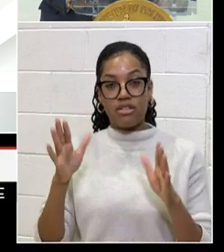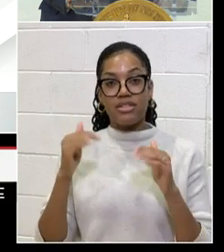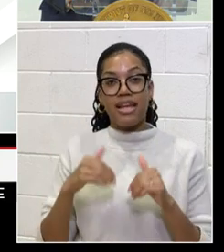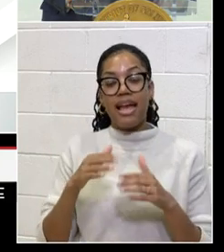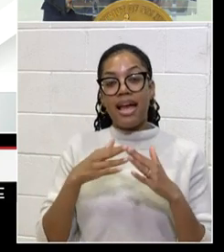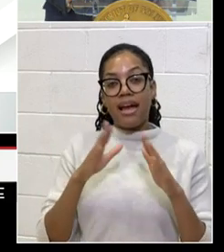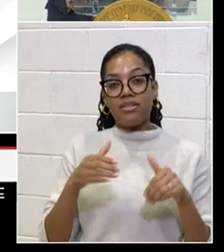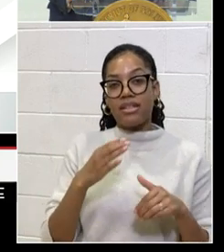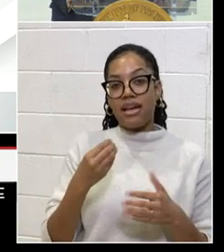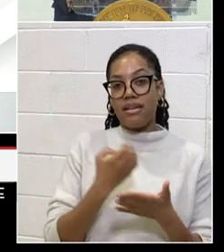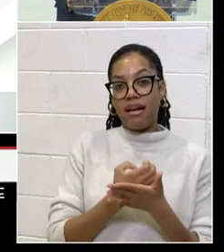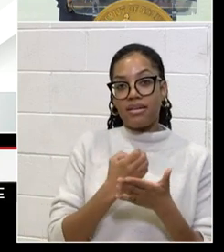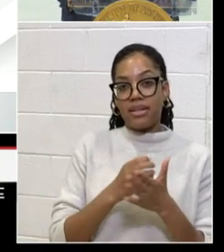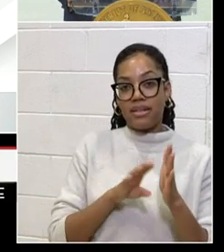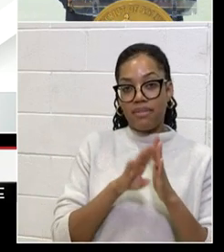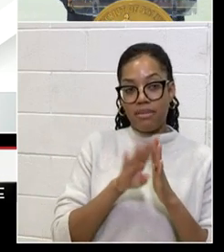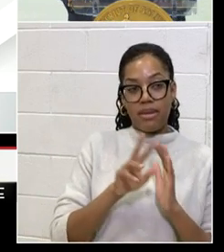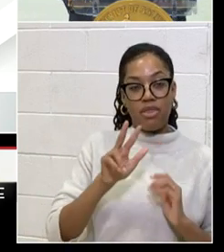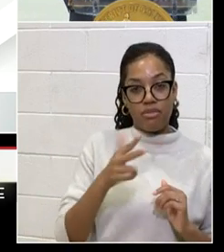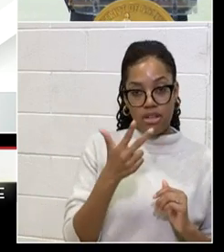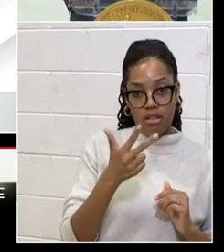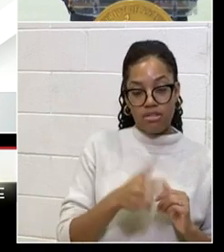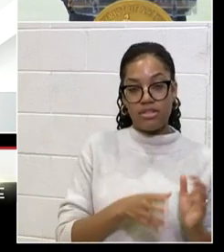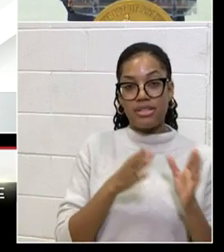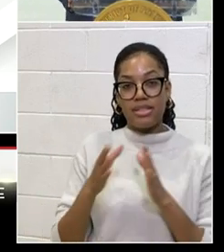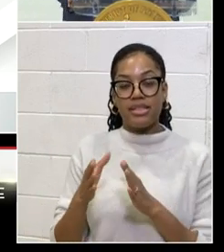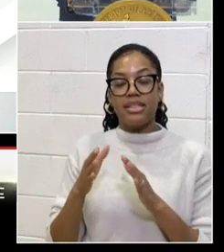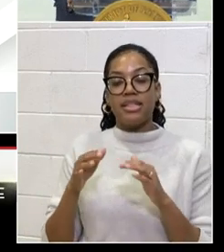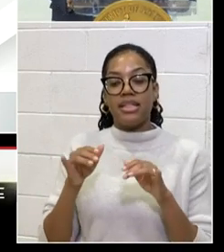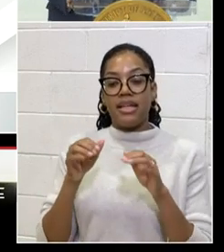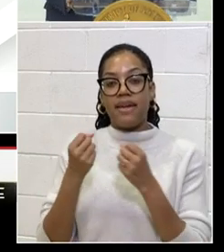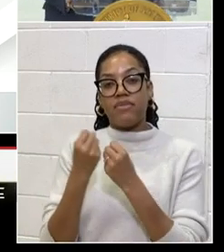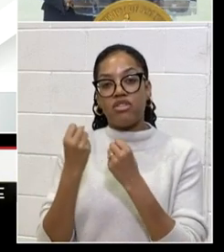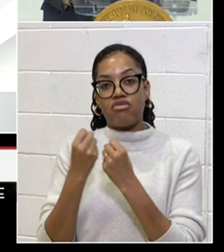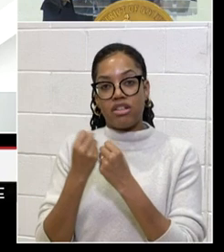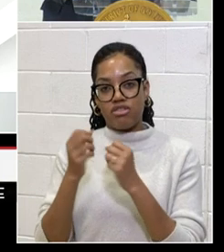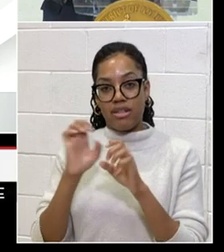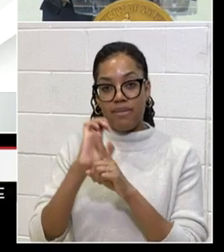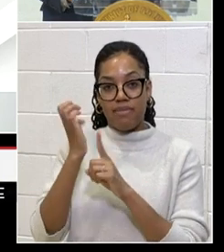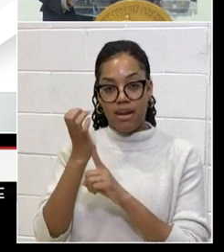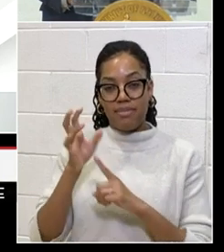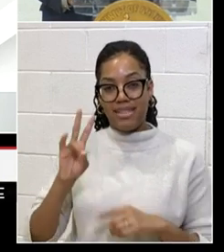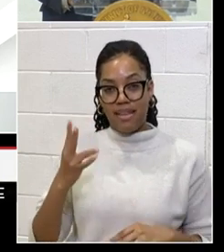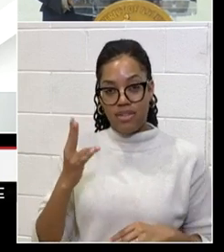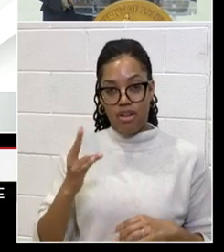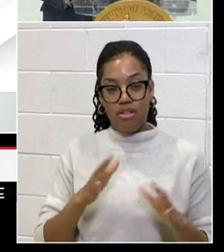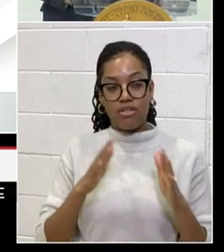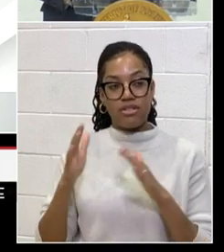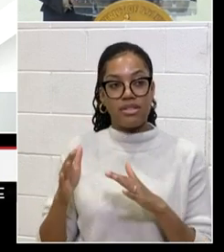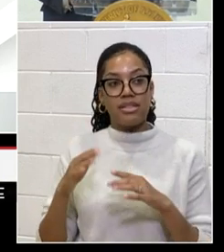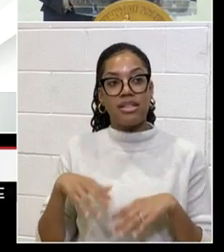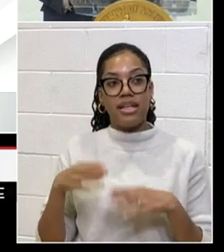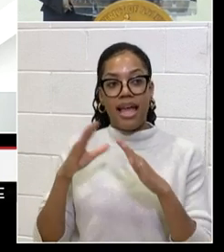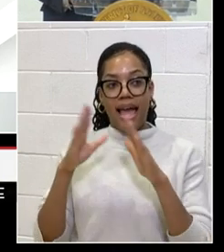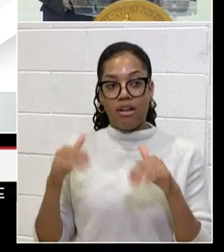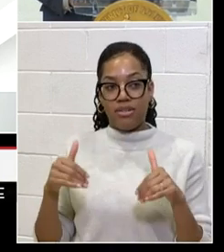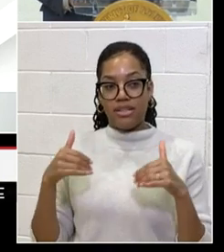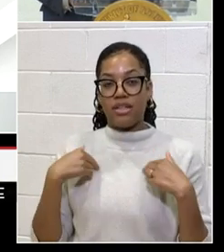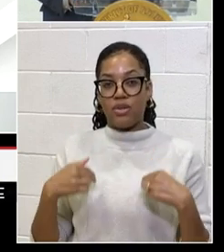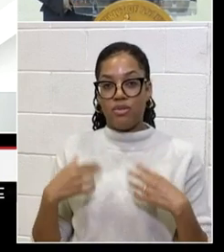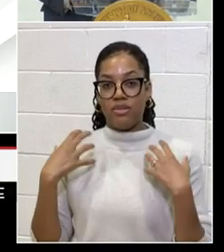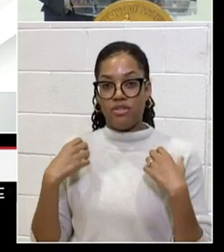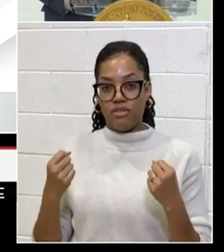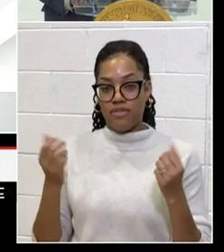$3. Infrastructure and environment, $7. Health and human services, $32. And debt service and